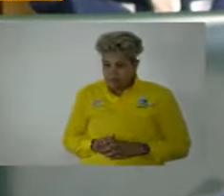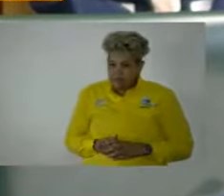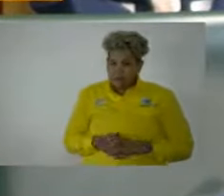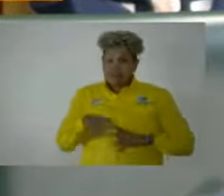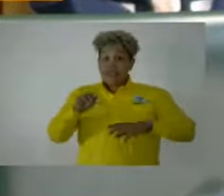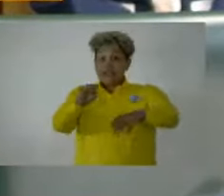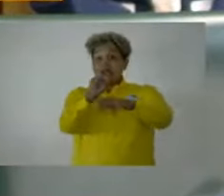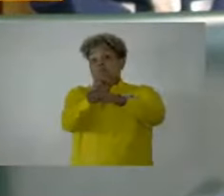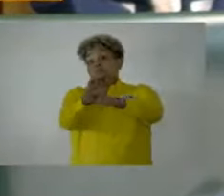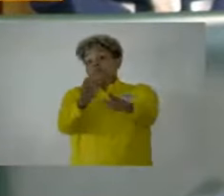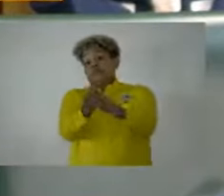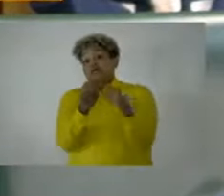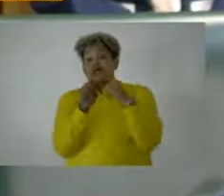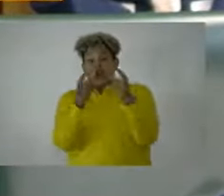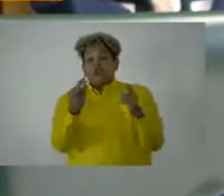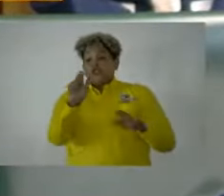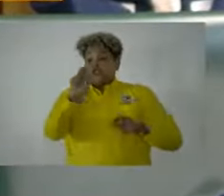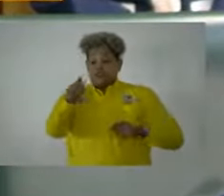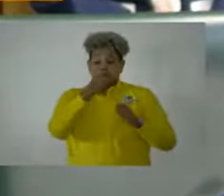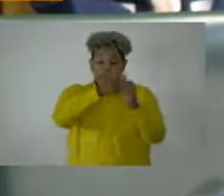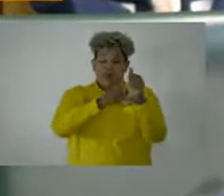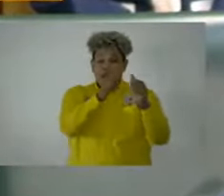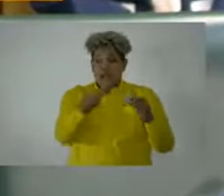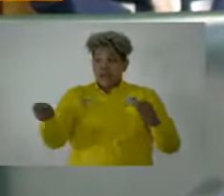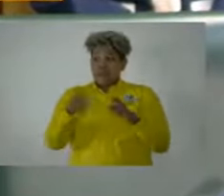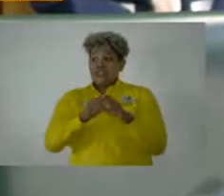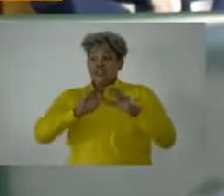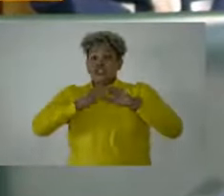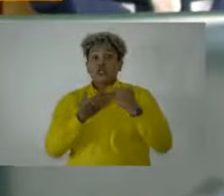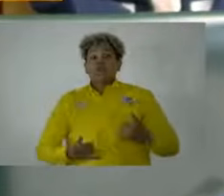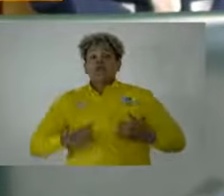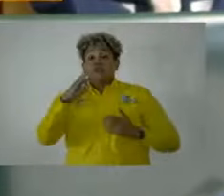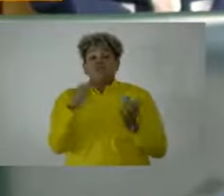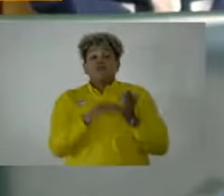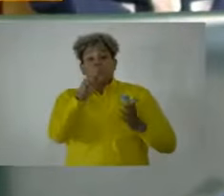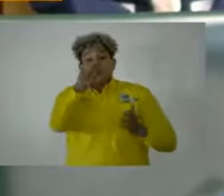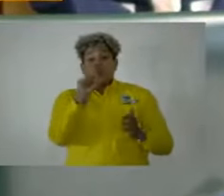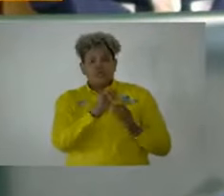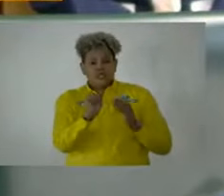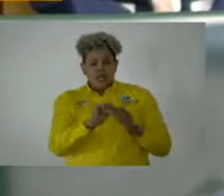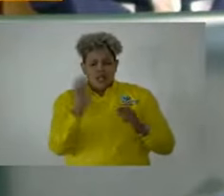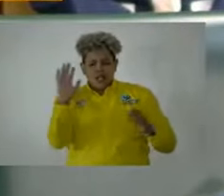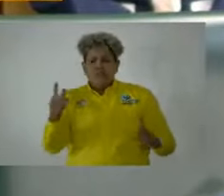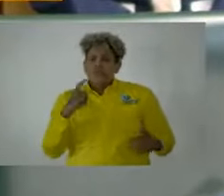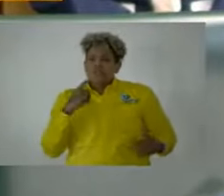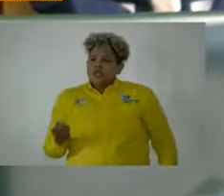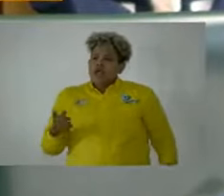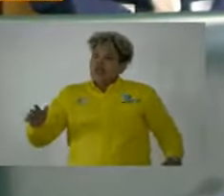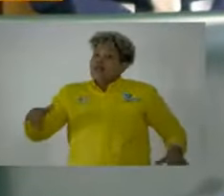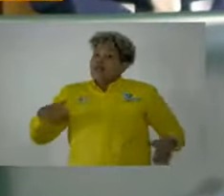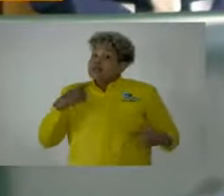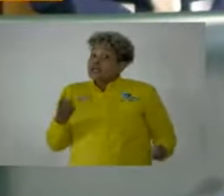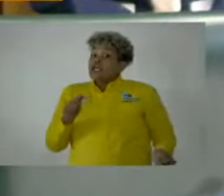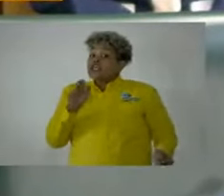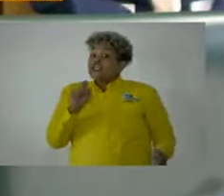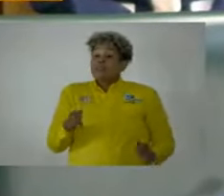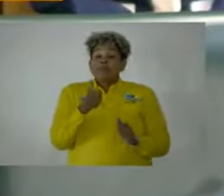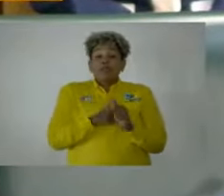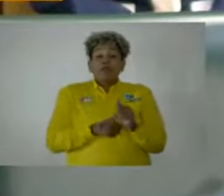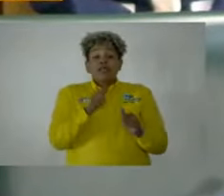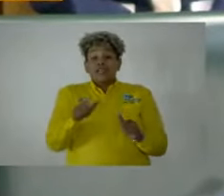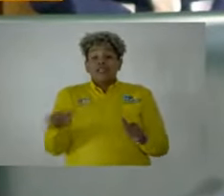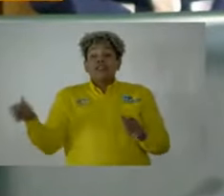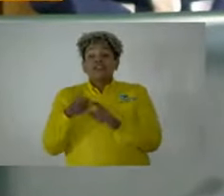The minister announced that GDP per capita in Jamaica is now $7,000. He didn't mention that GDP per